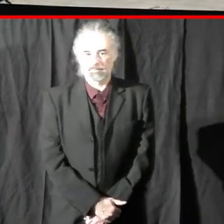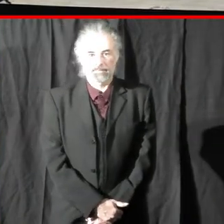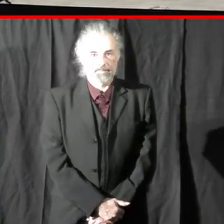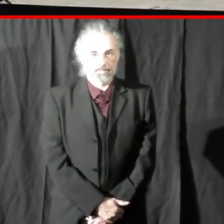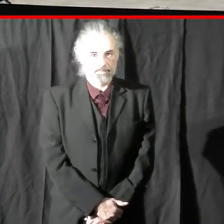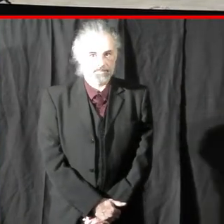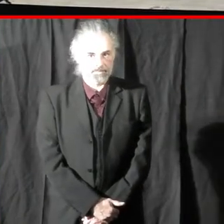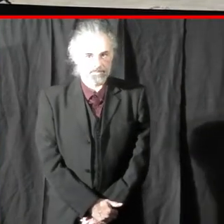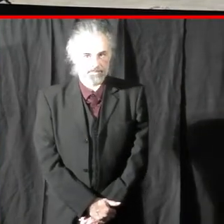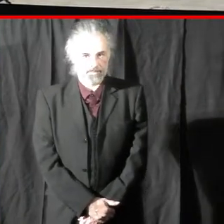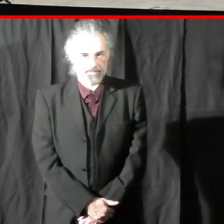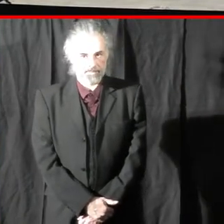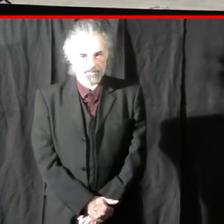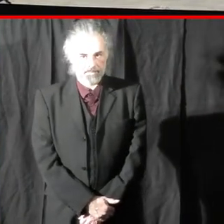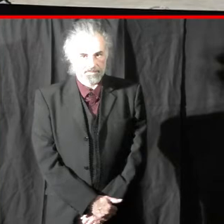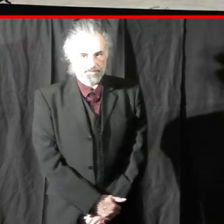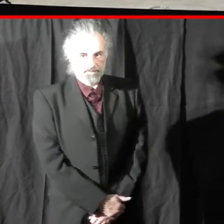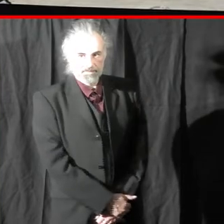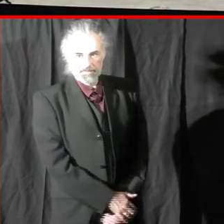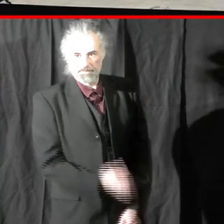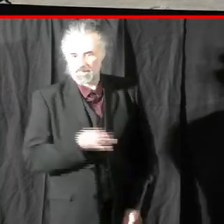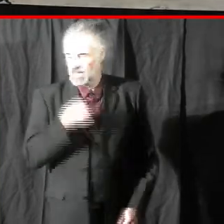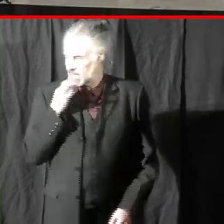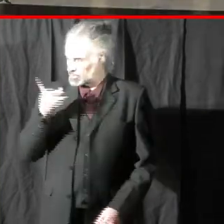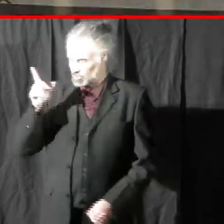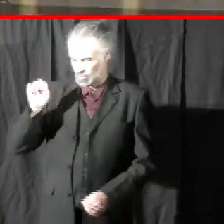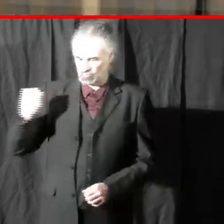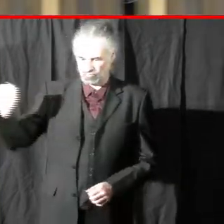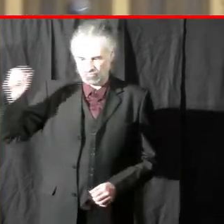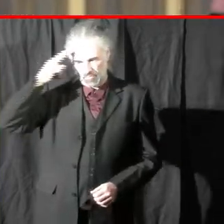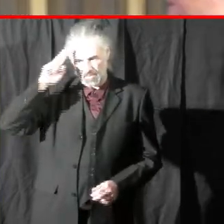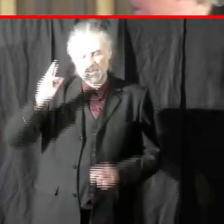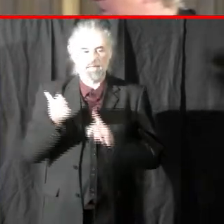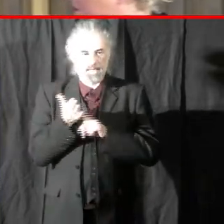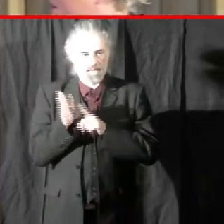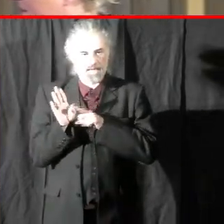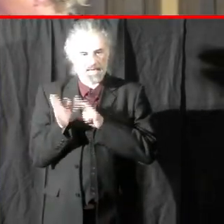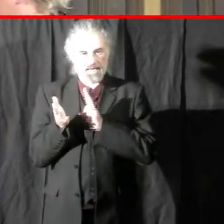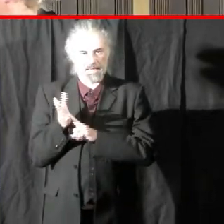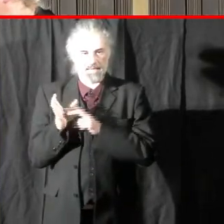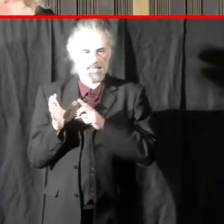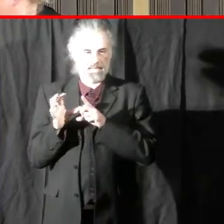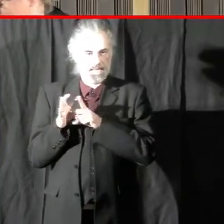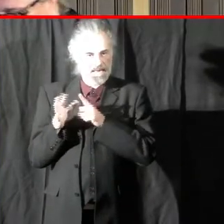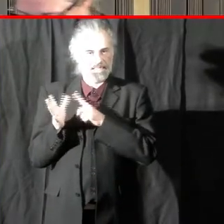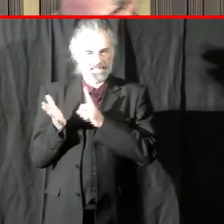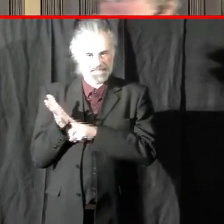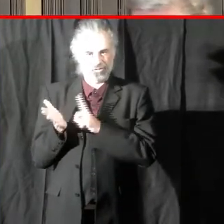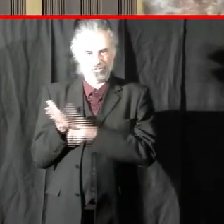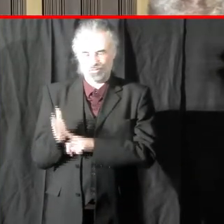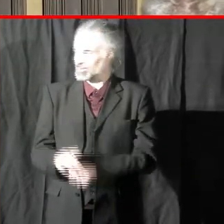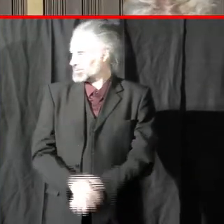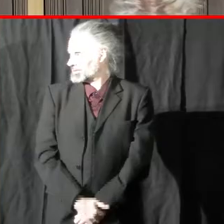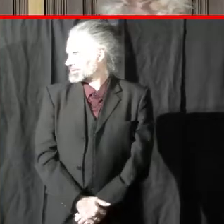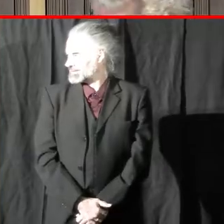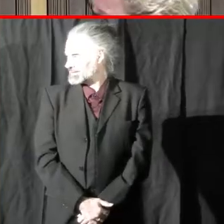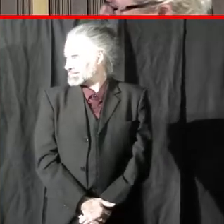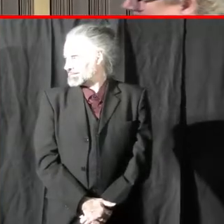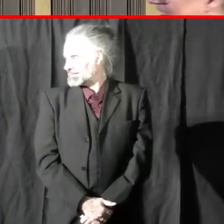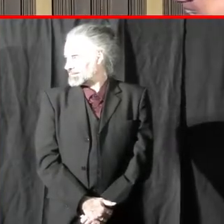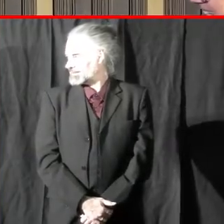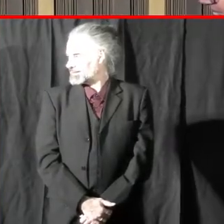Now, I didn't ask you, what was your name? Lyndall. Now I can give this to you. Are you sure? Yes, I'm sure.